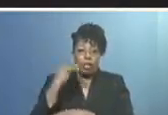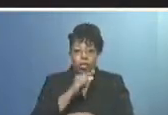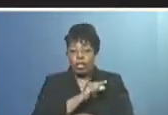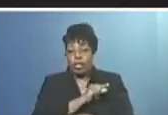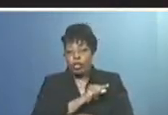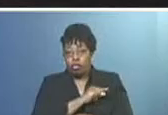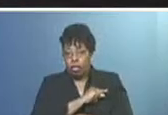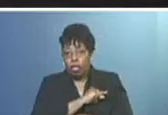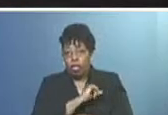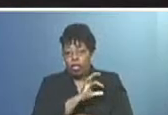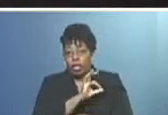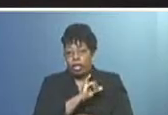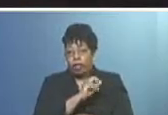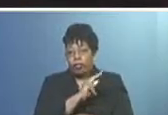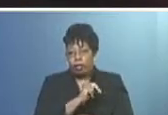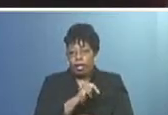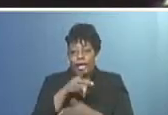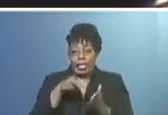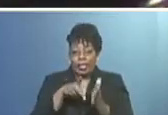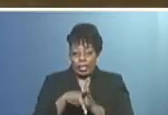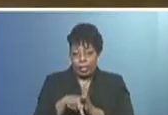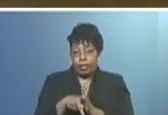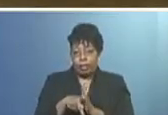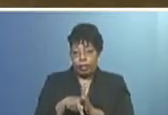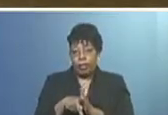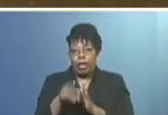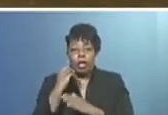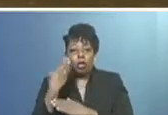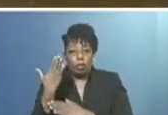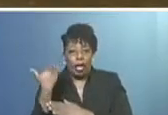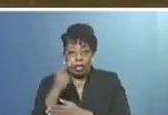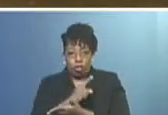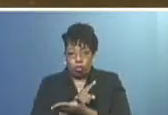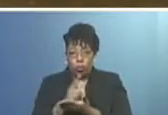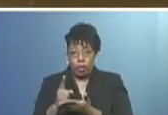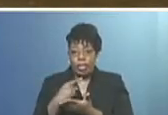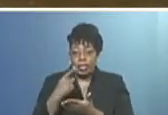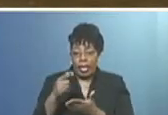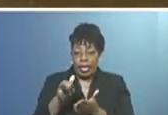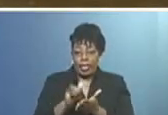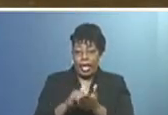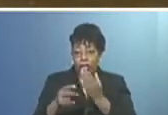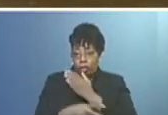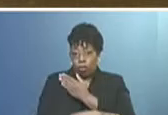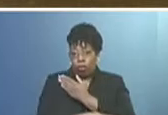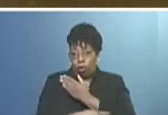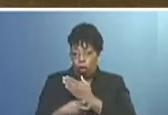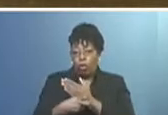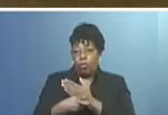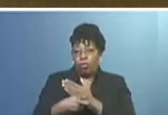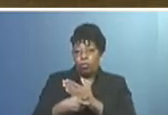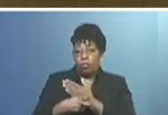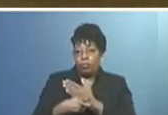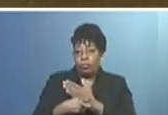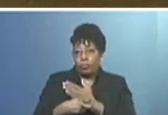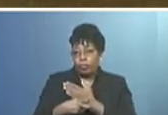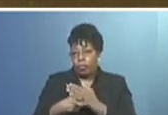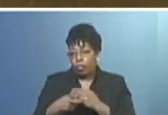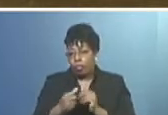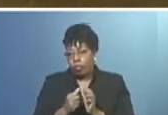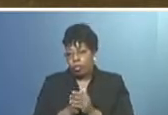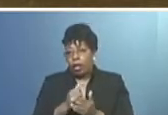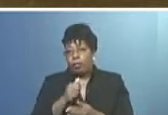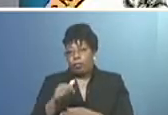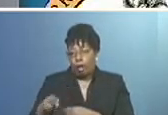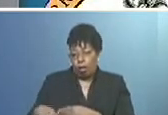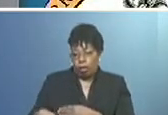Griffin, killed in his driveway last week. The commissioner says the initial armed robbery motive has been reconsidered. I don't